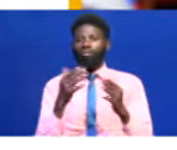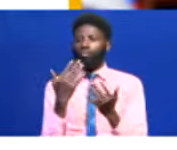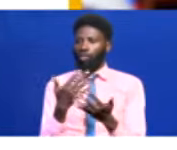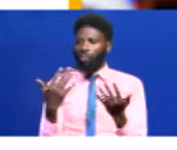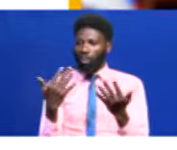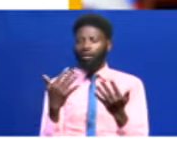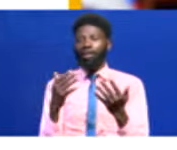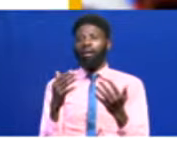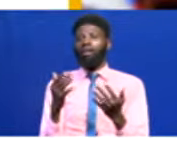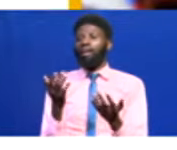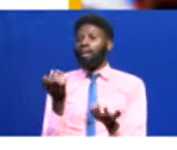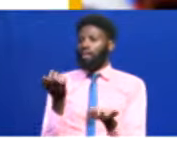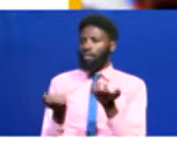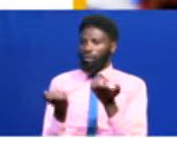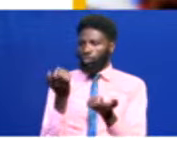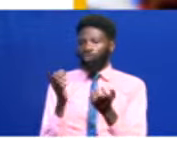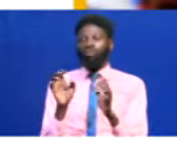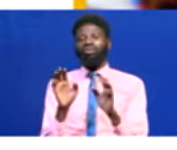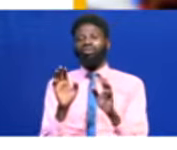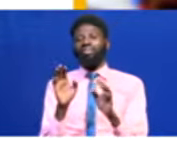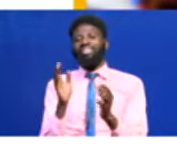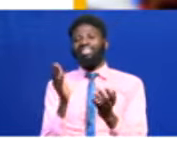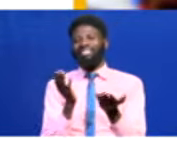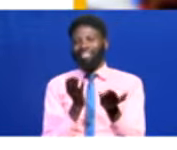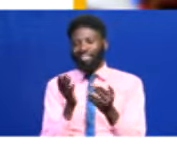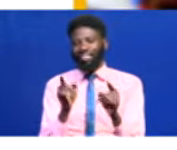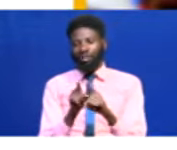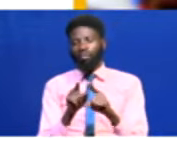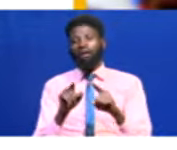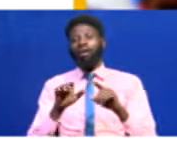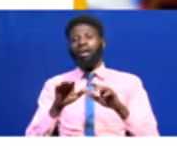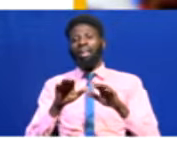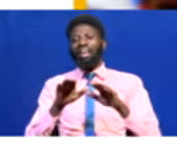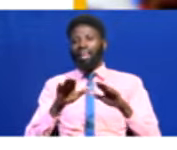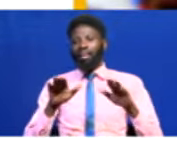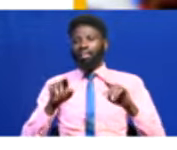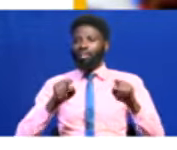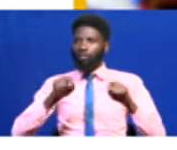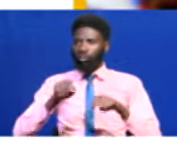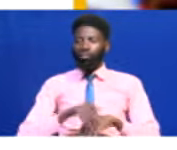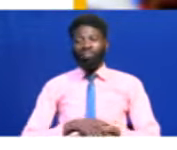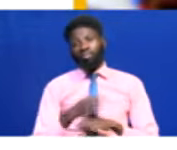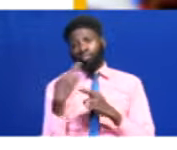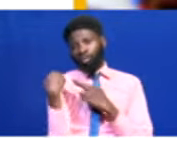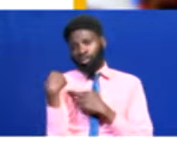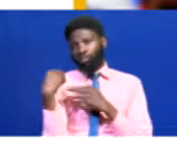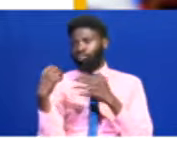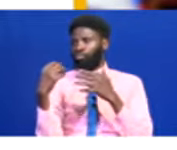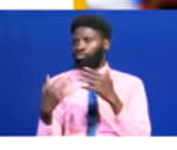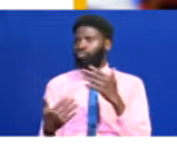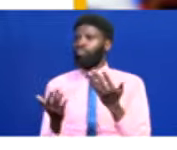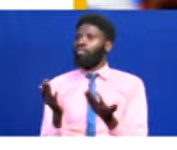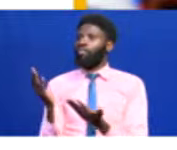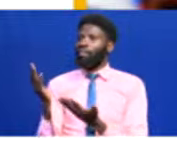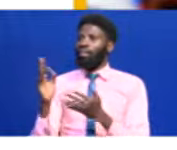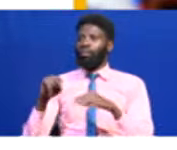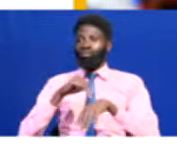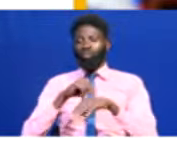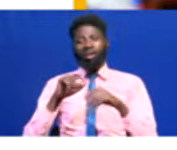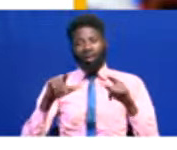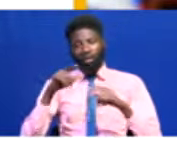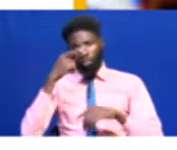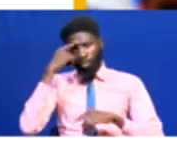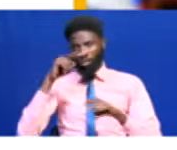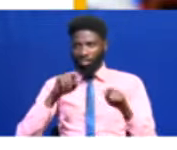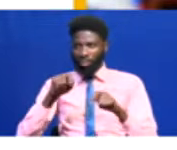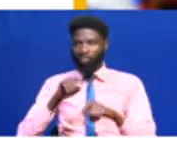land administration. Further on, the ministry is charged with the following functions: national lands policy and management, physical